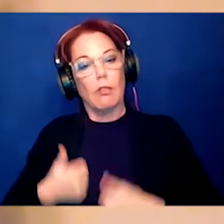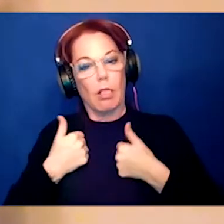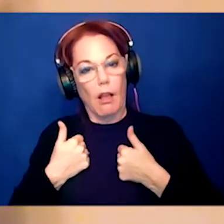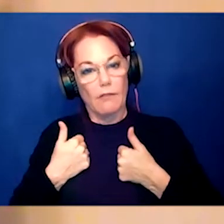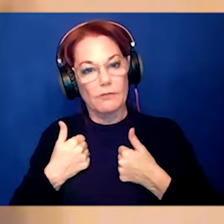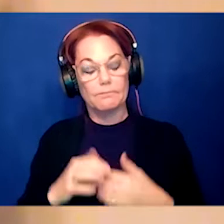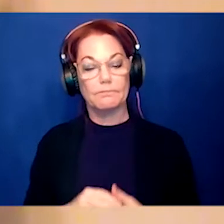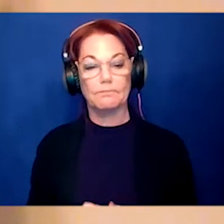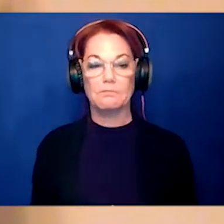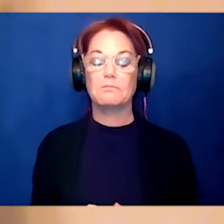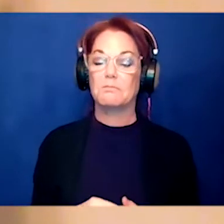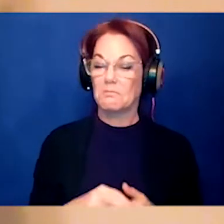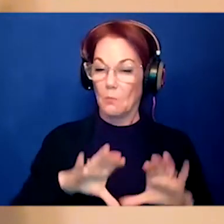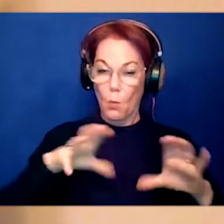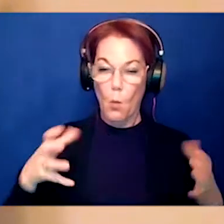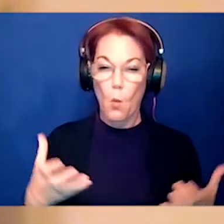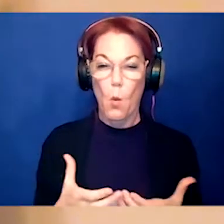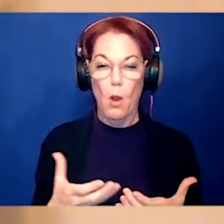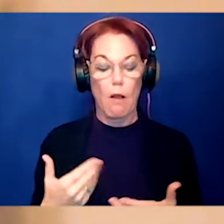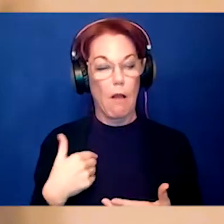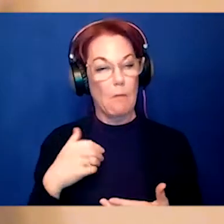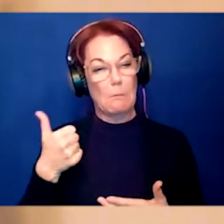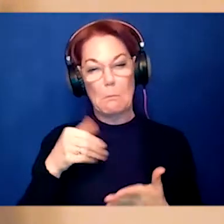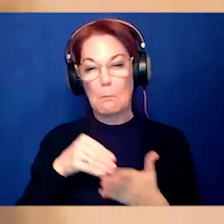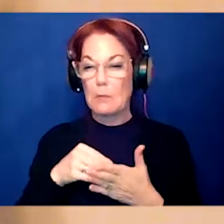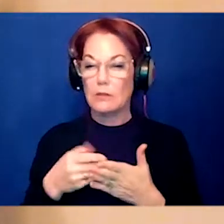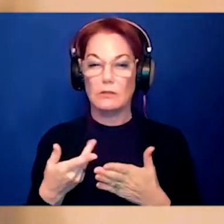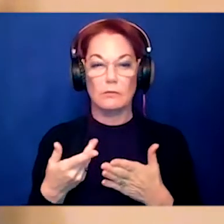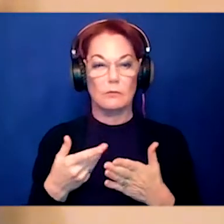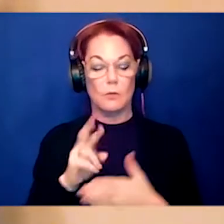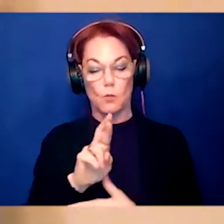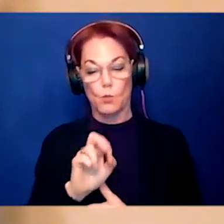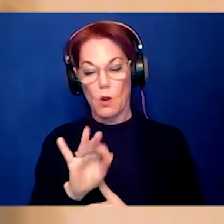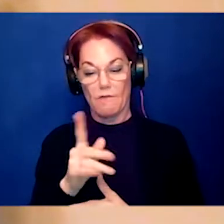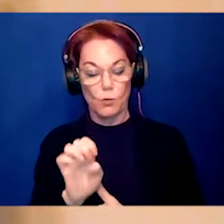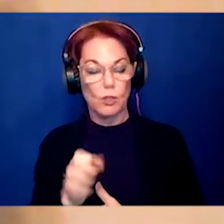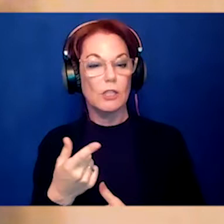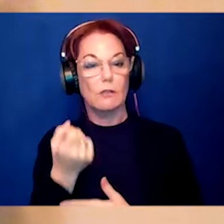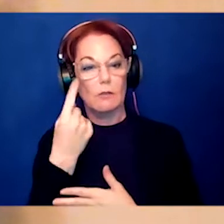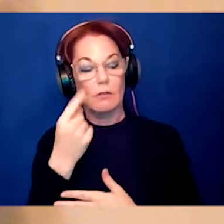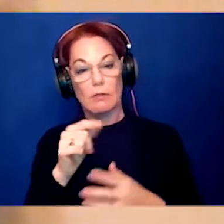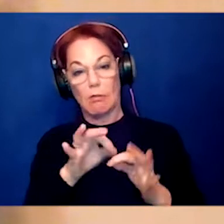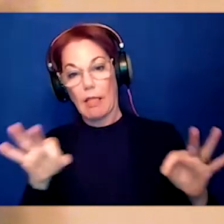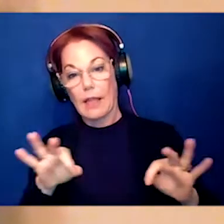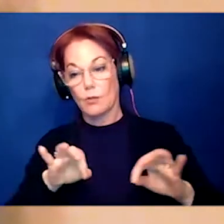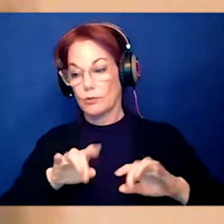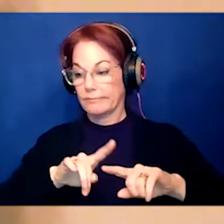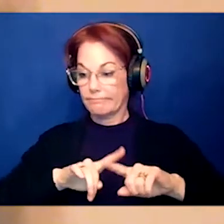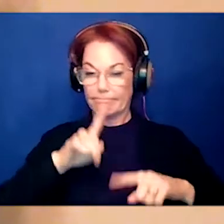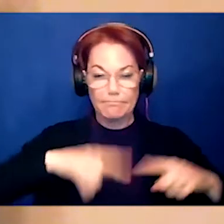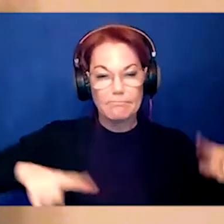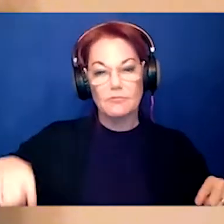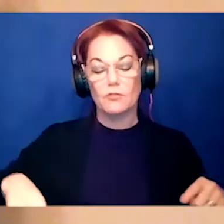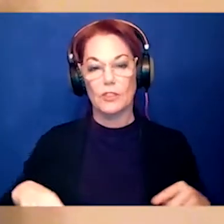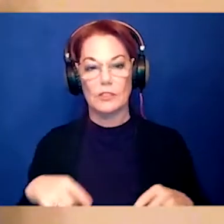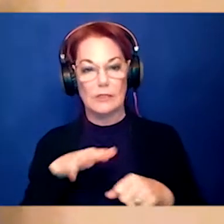tens of millions of refugees in the world may be separated by culture, language, or geography, but we share those stories.